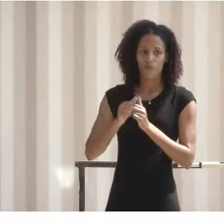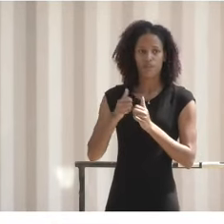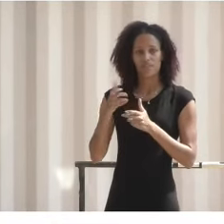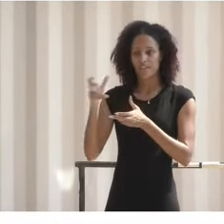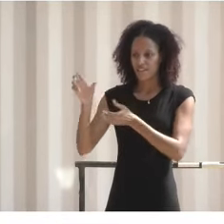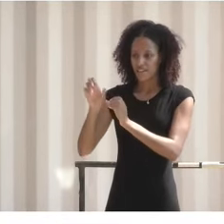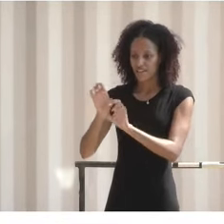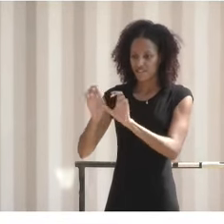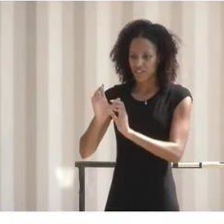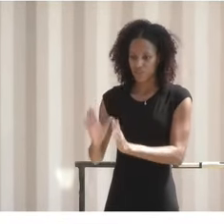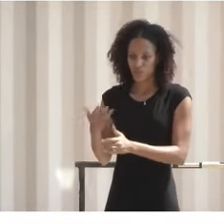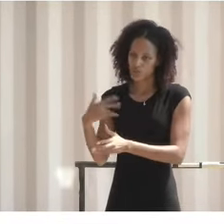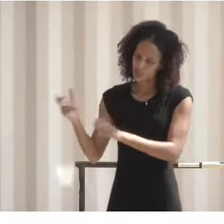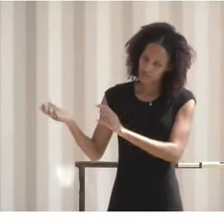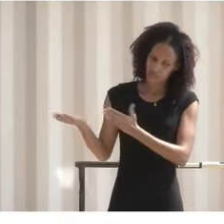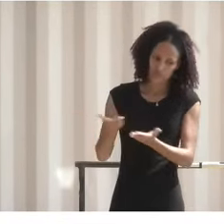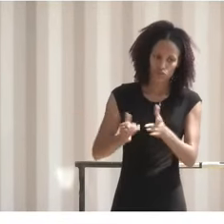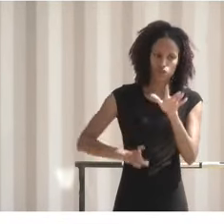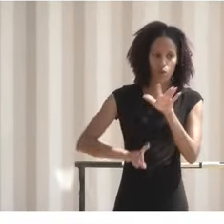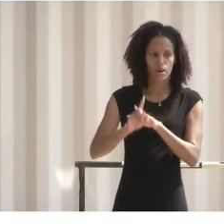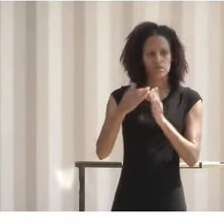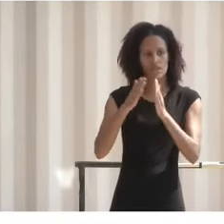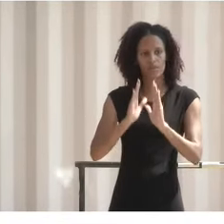neighborhood and